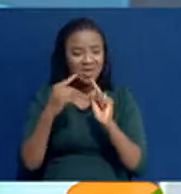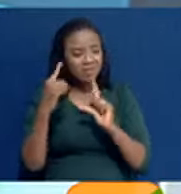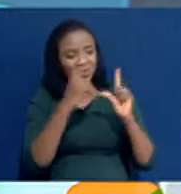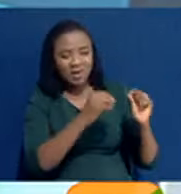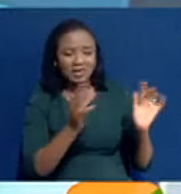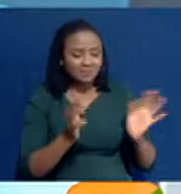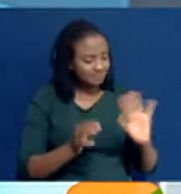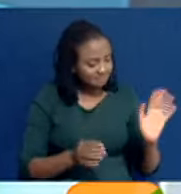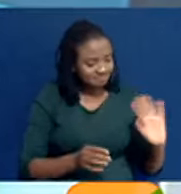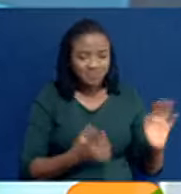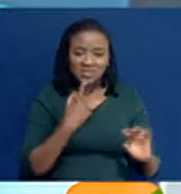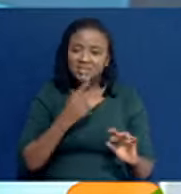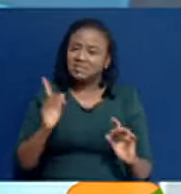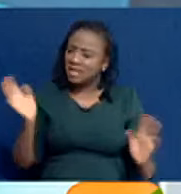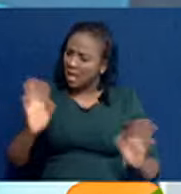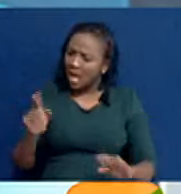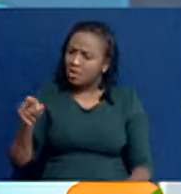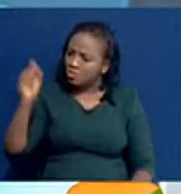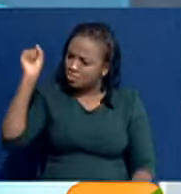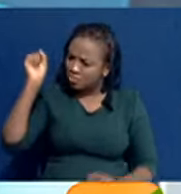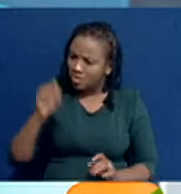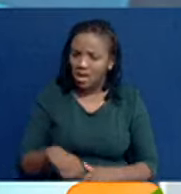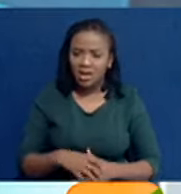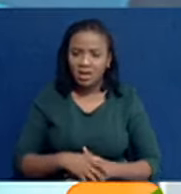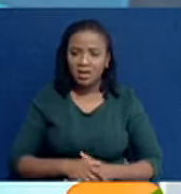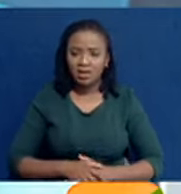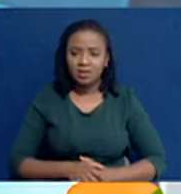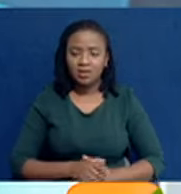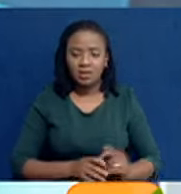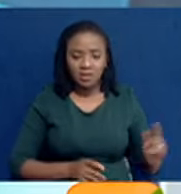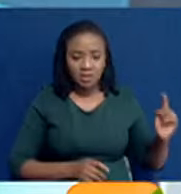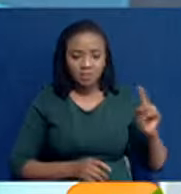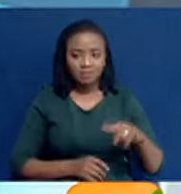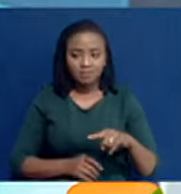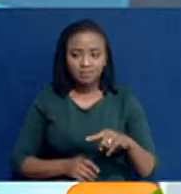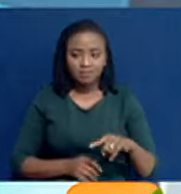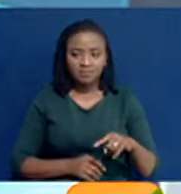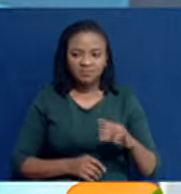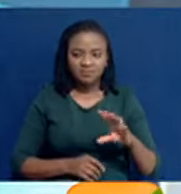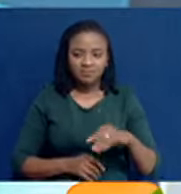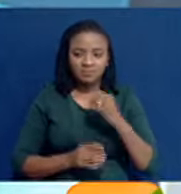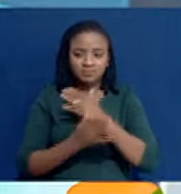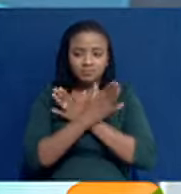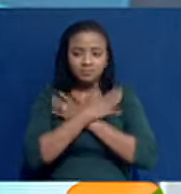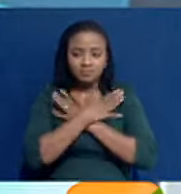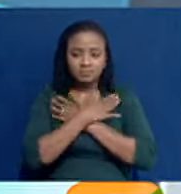no. She called me, she came and got a friend, took me to,